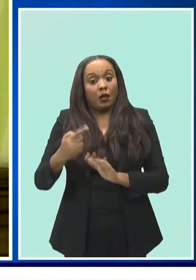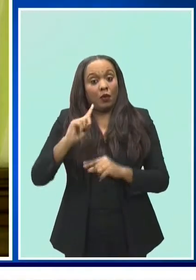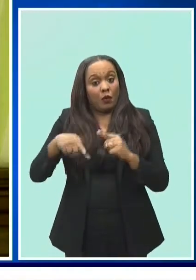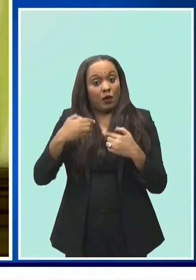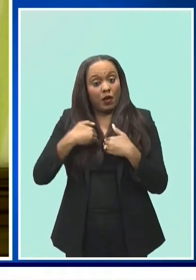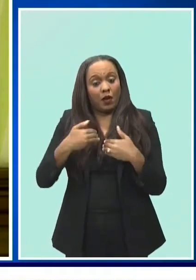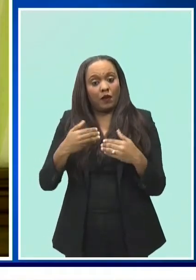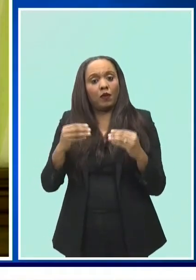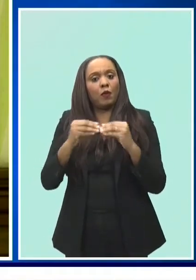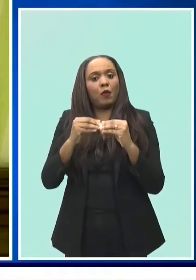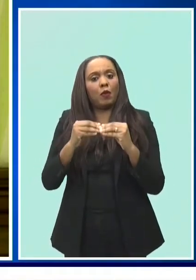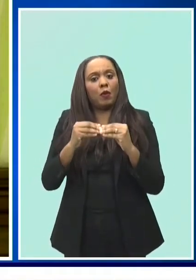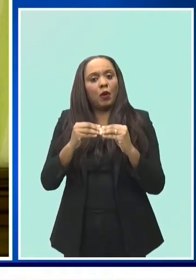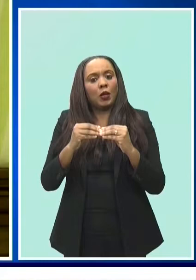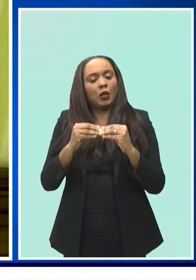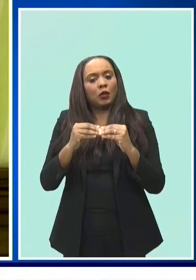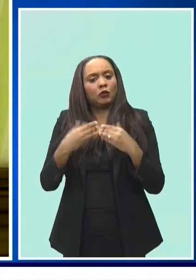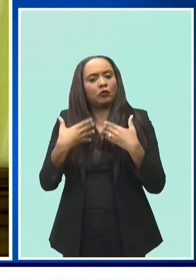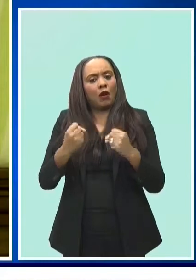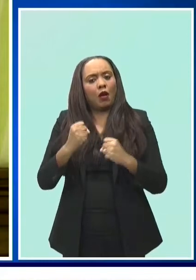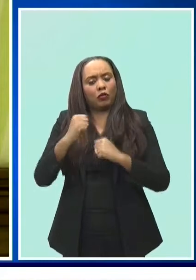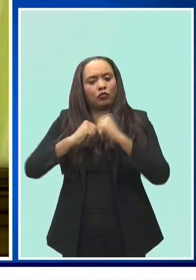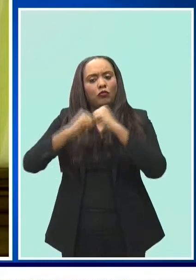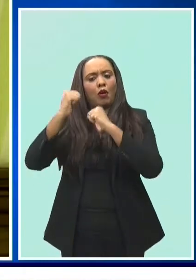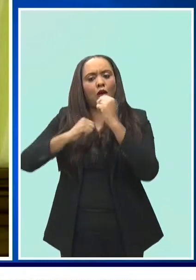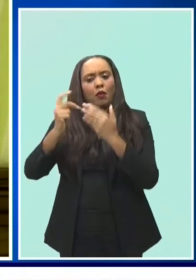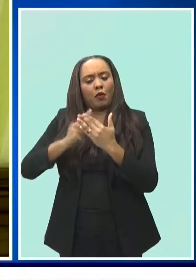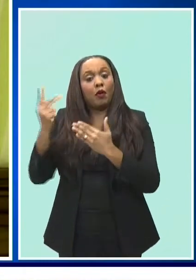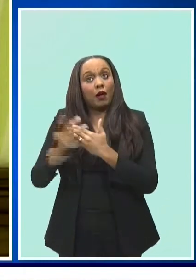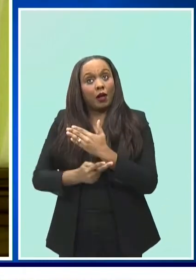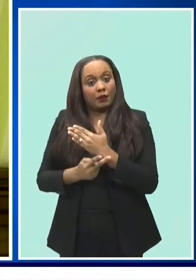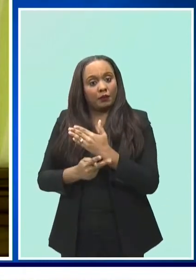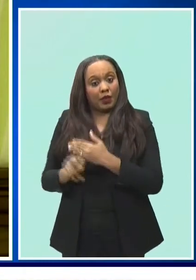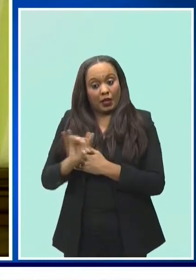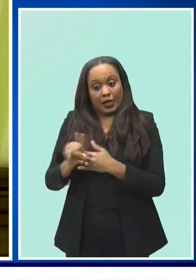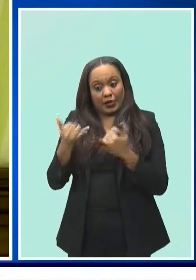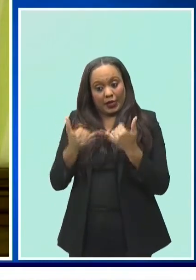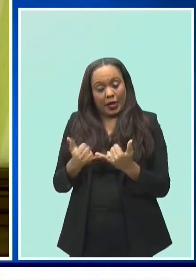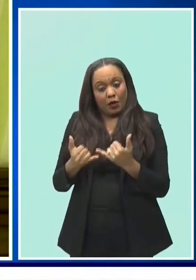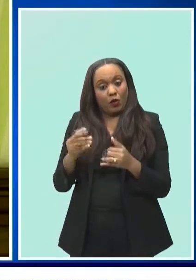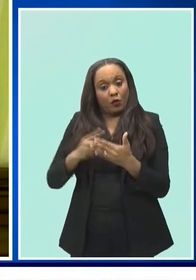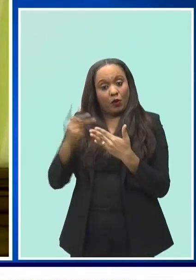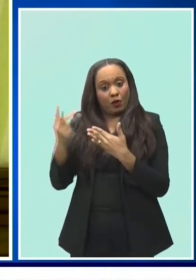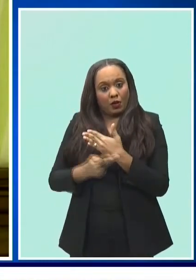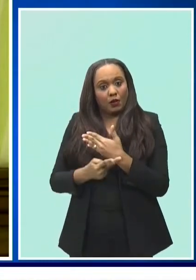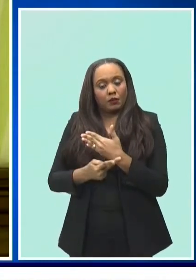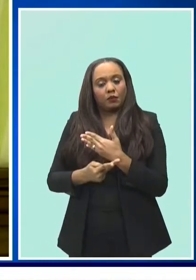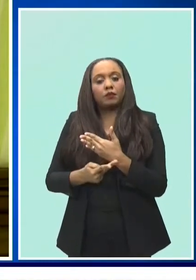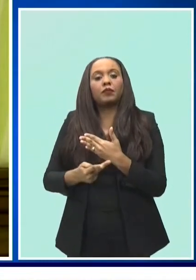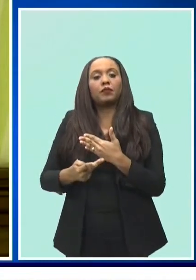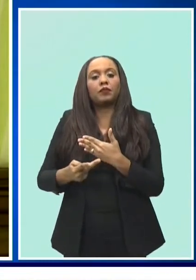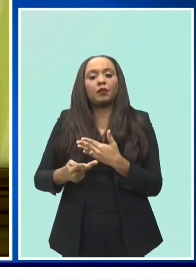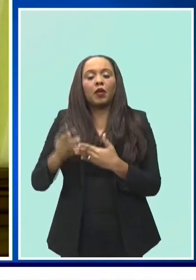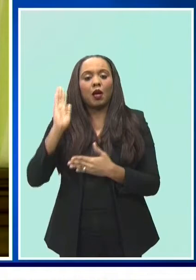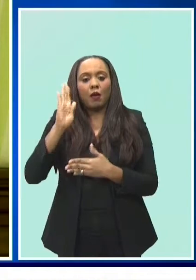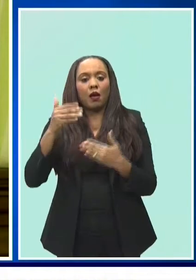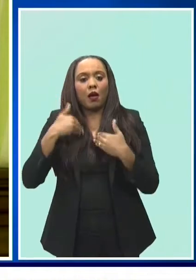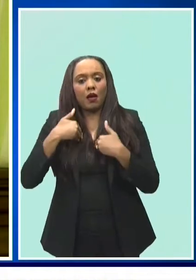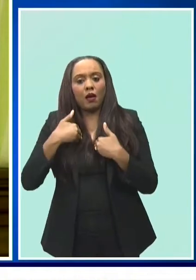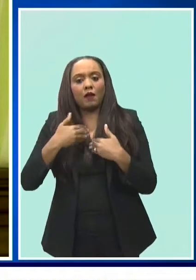program, as will occur, guided by the signing of this MOU, a platform would have been established for